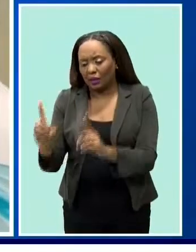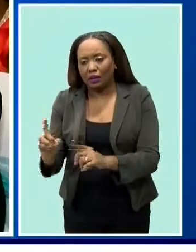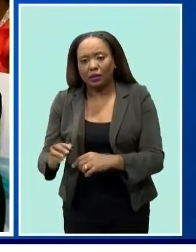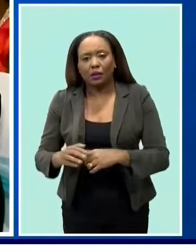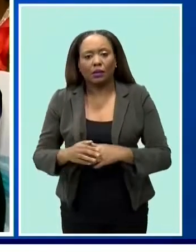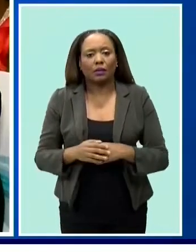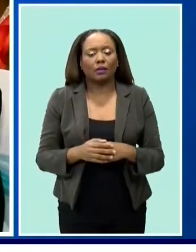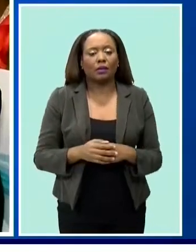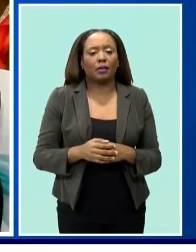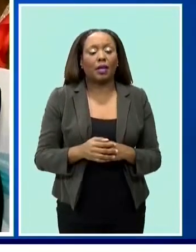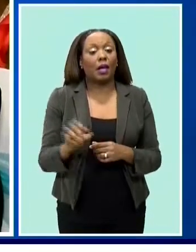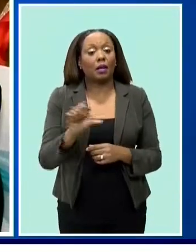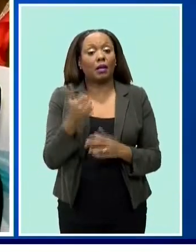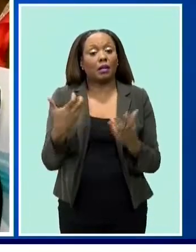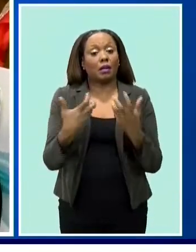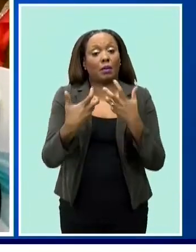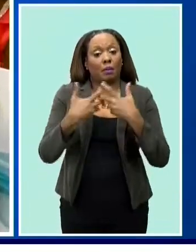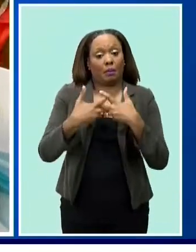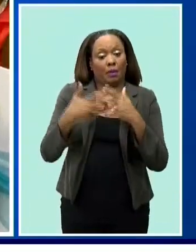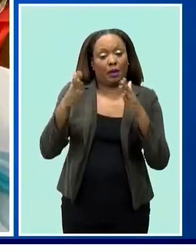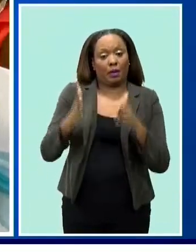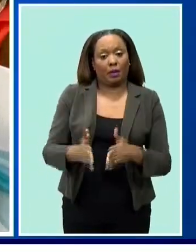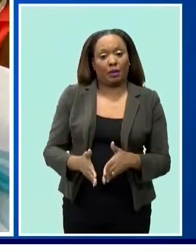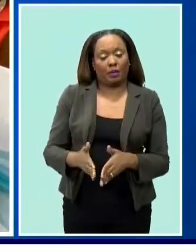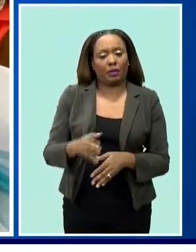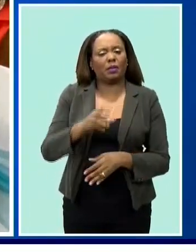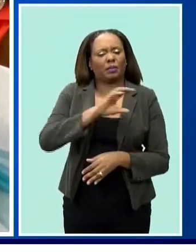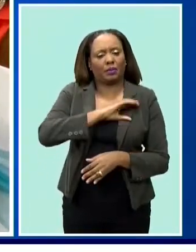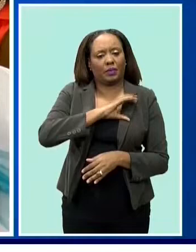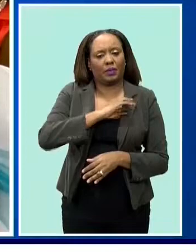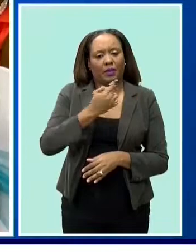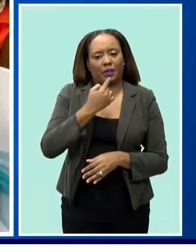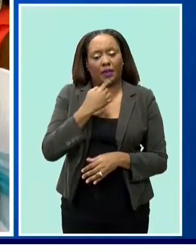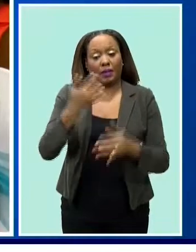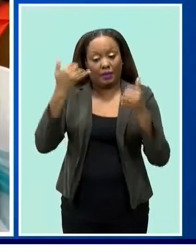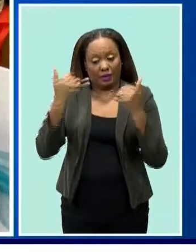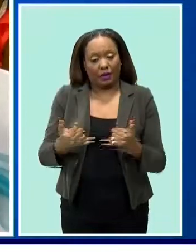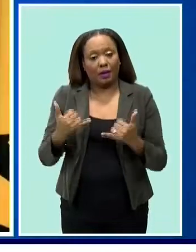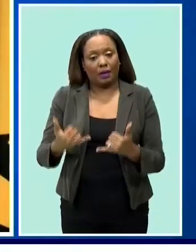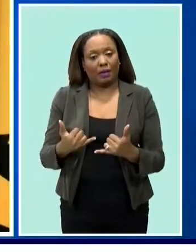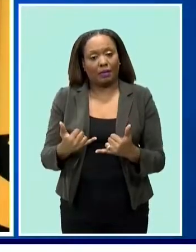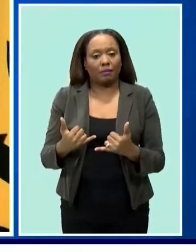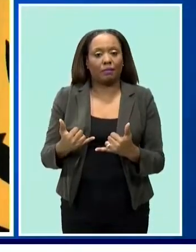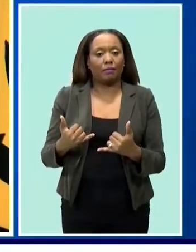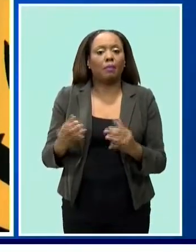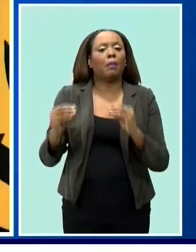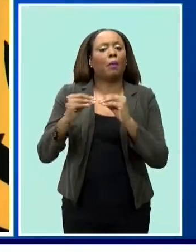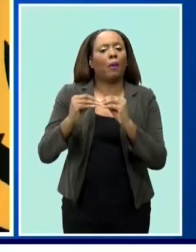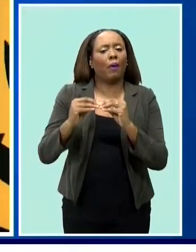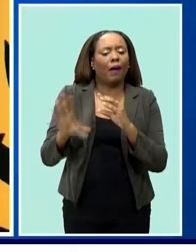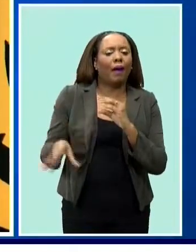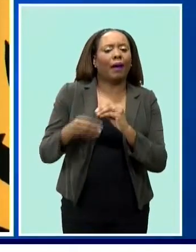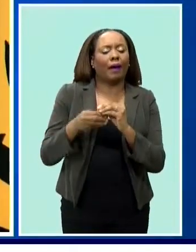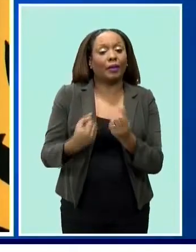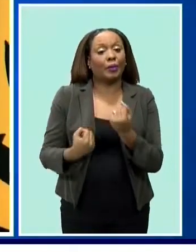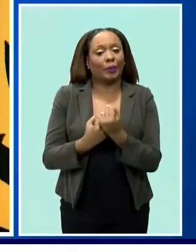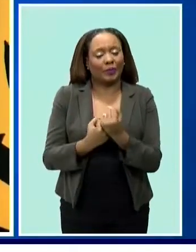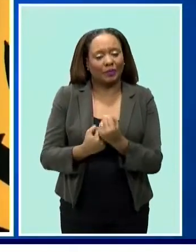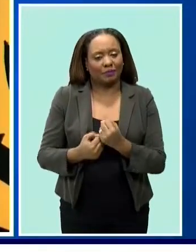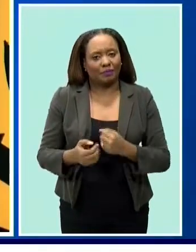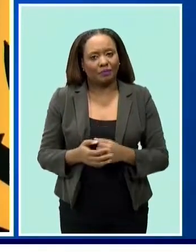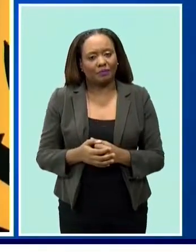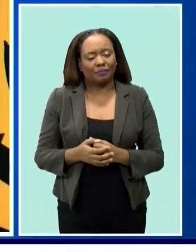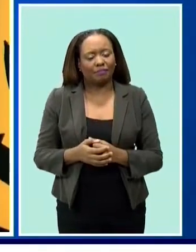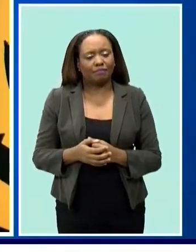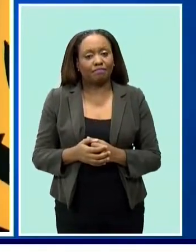Partner Manager, Acting Inspector Roland Cobbler says now they will also have additional support. In order to provide additional